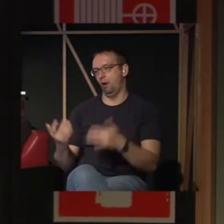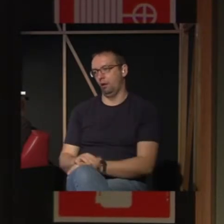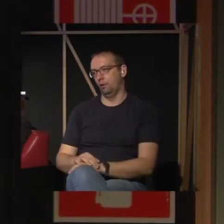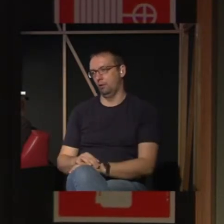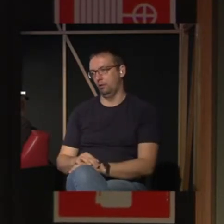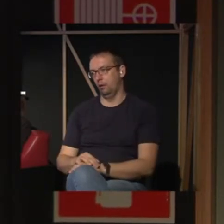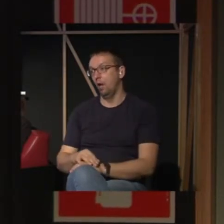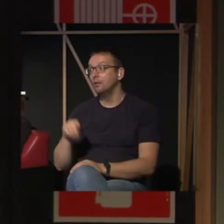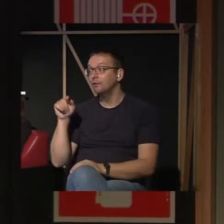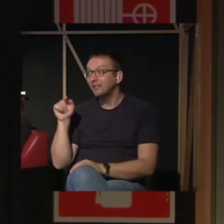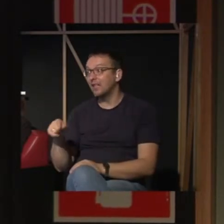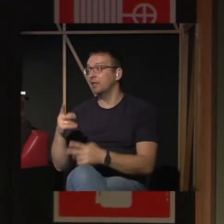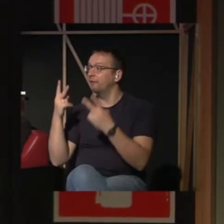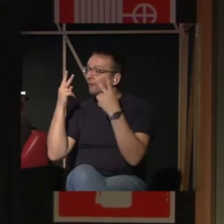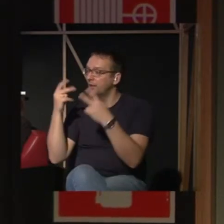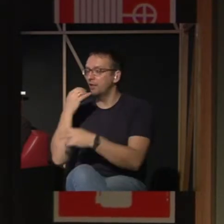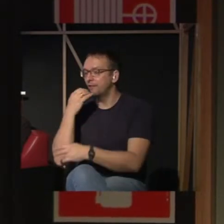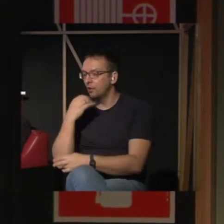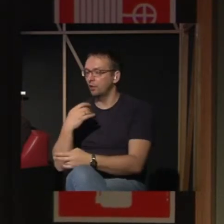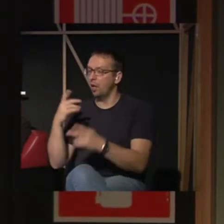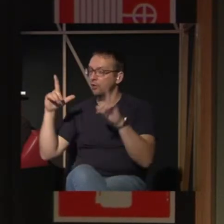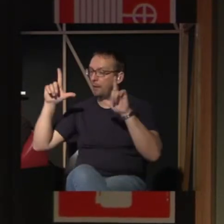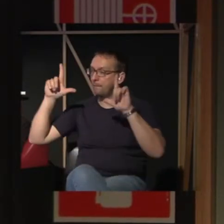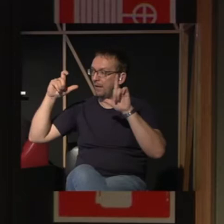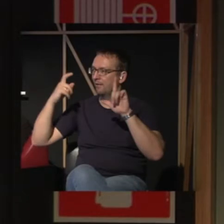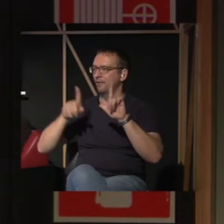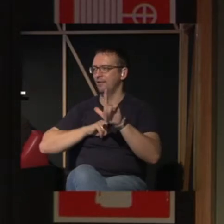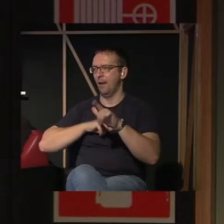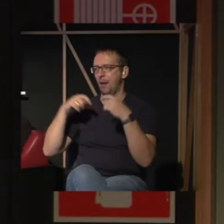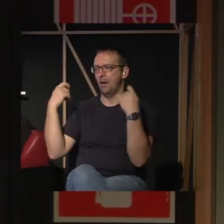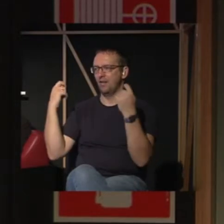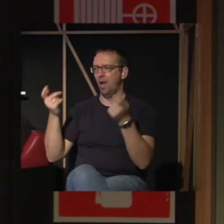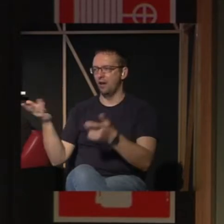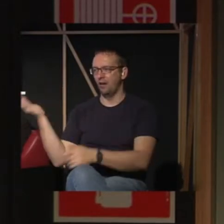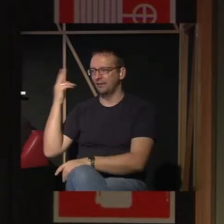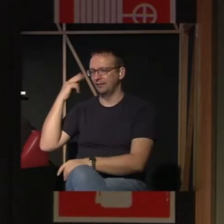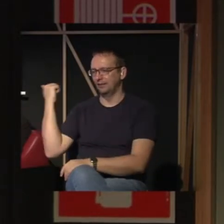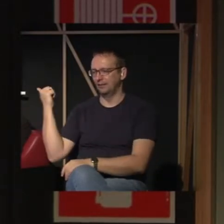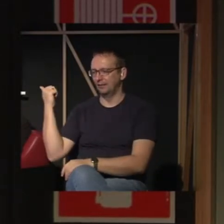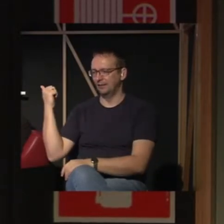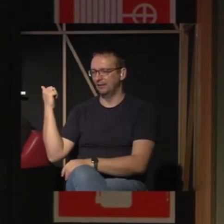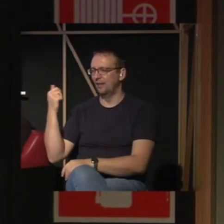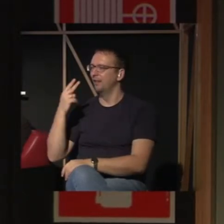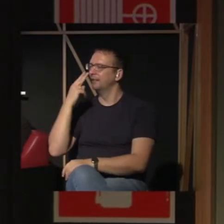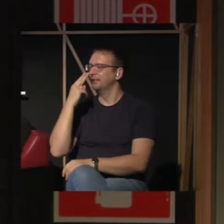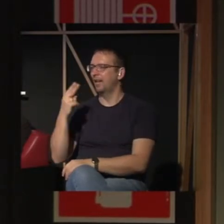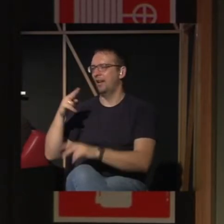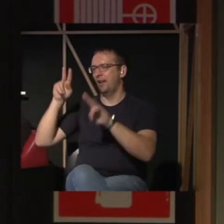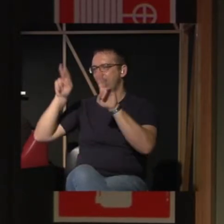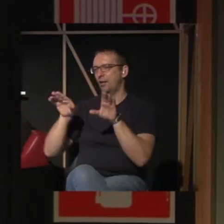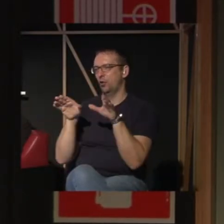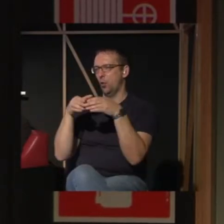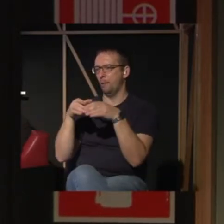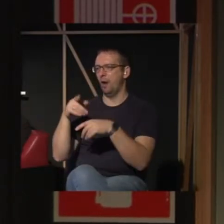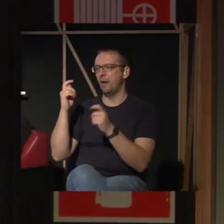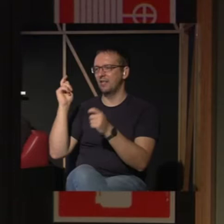you guys because I'm Brazilian, and here you have a group of Brazilian fans. This was in the beginning of the tournament,